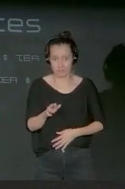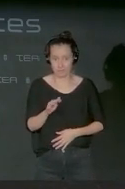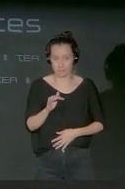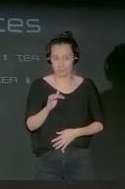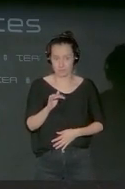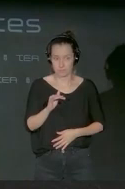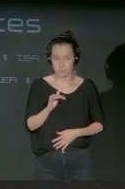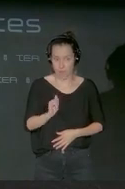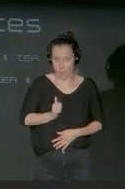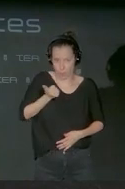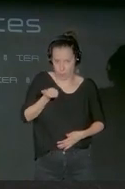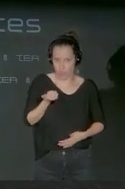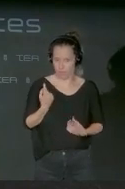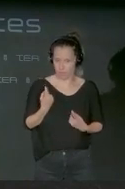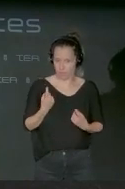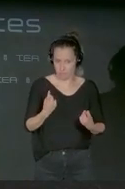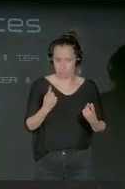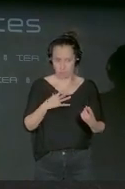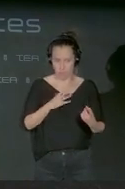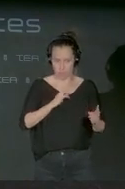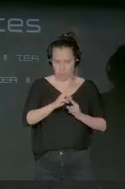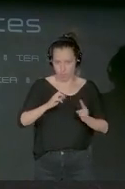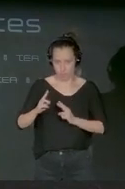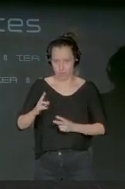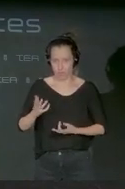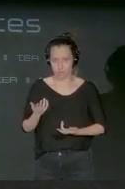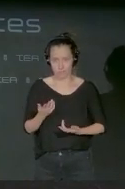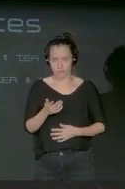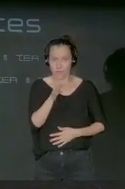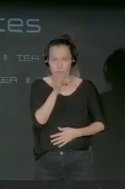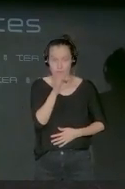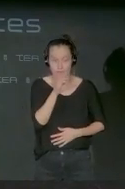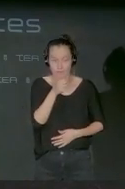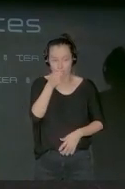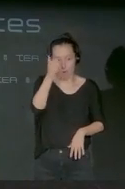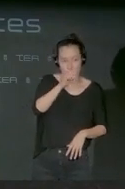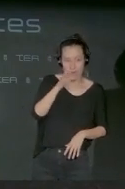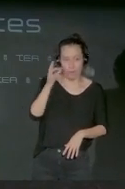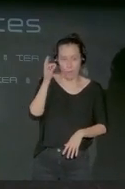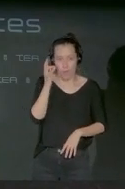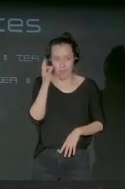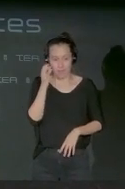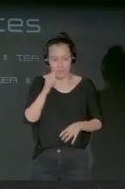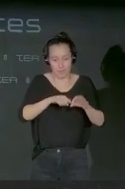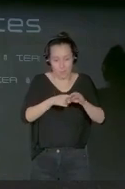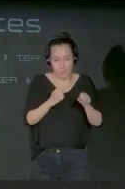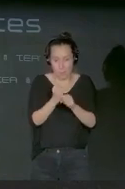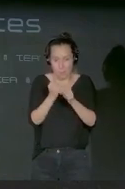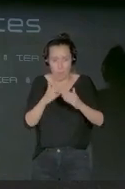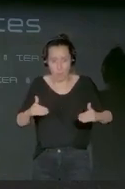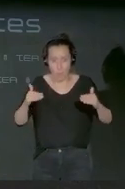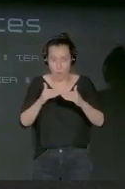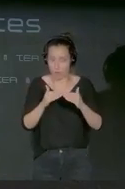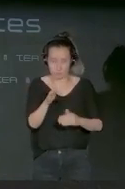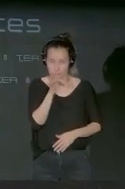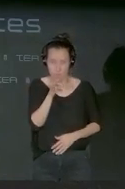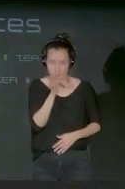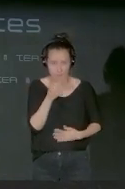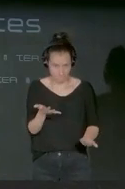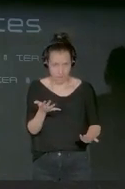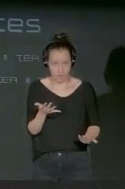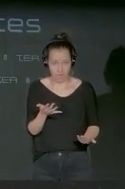50% females, 50% males, 50 women, 50 men. So there's an untapped resource there in the female